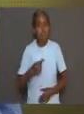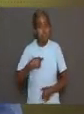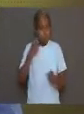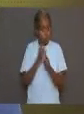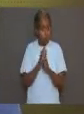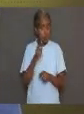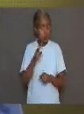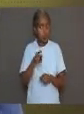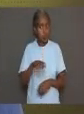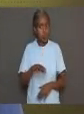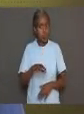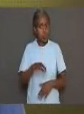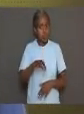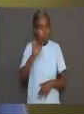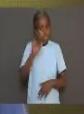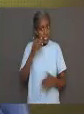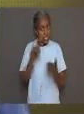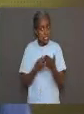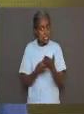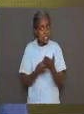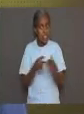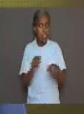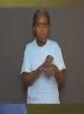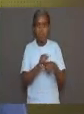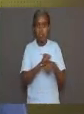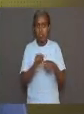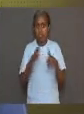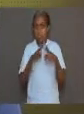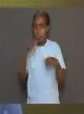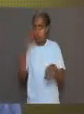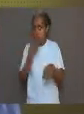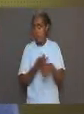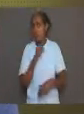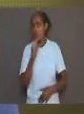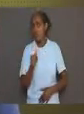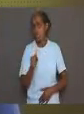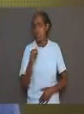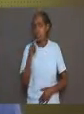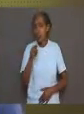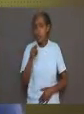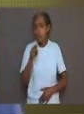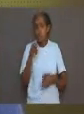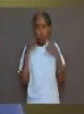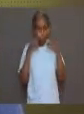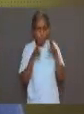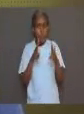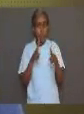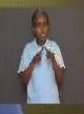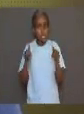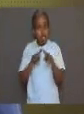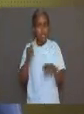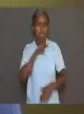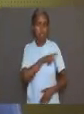that you did not find this activity too difficult. We can observe several